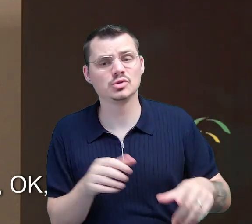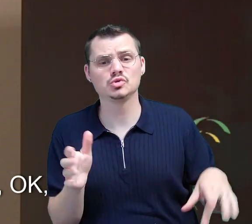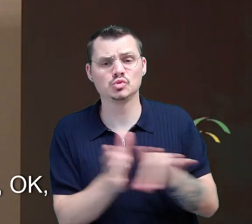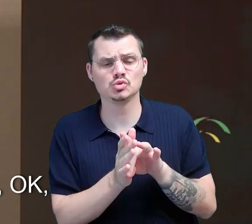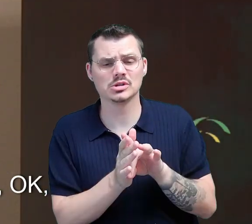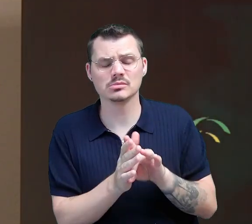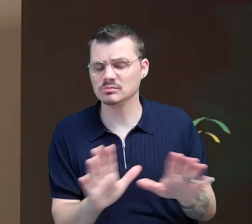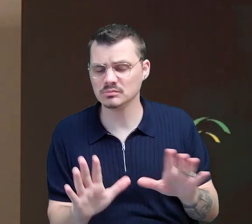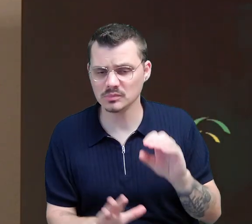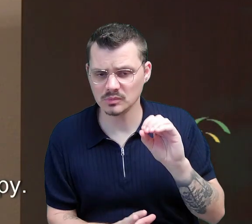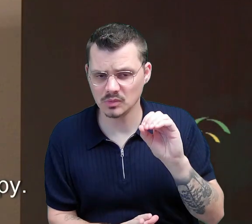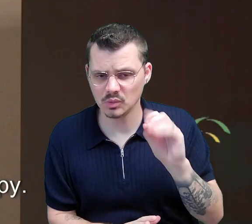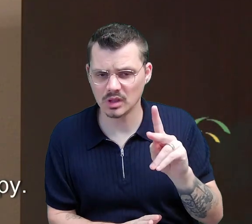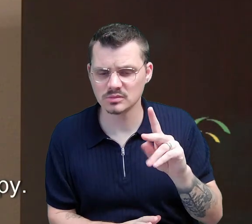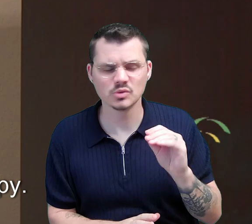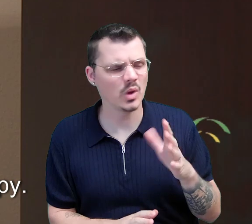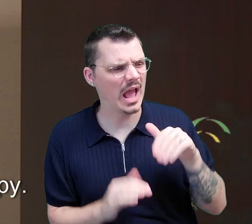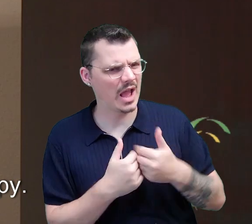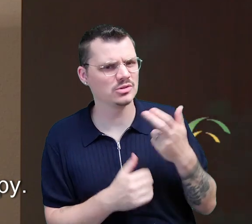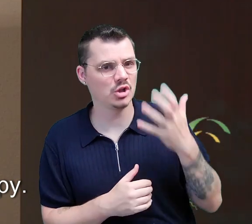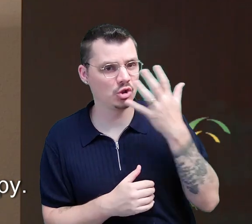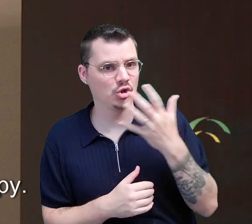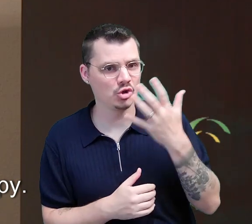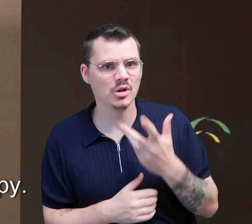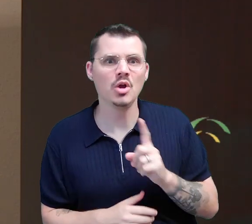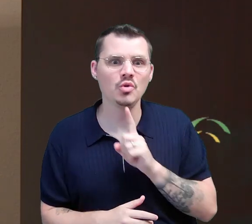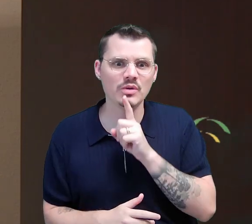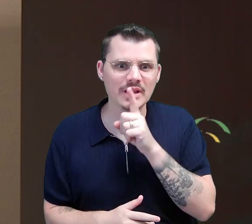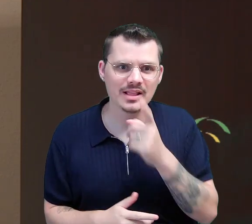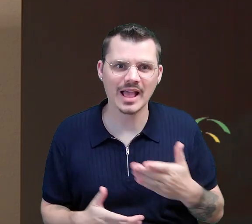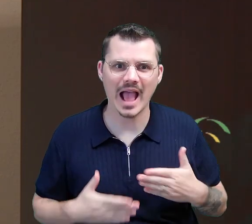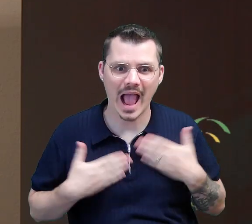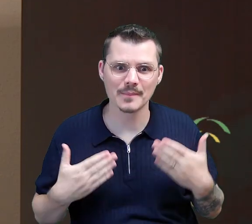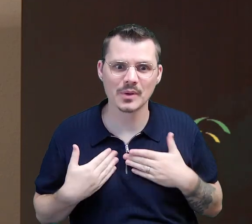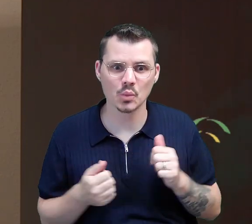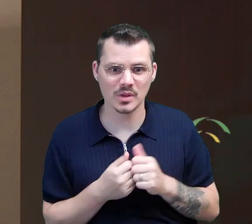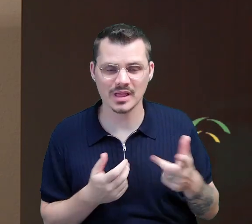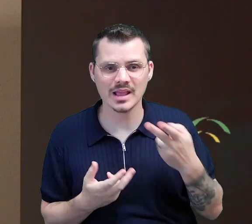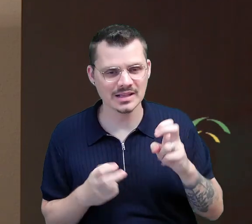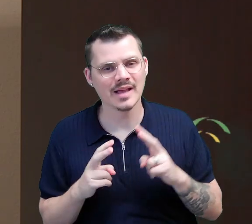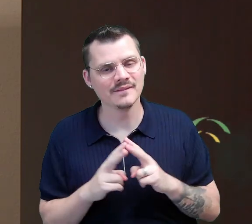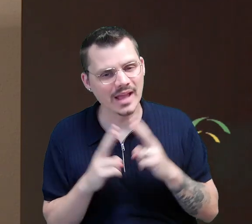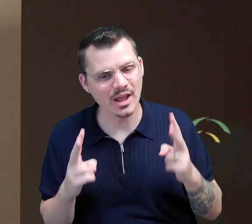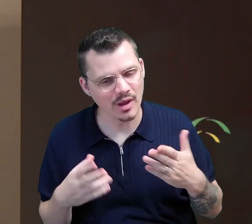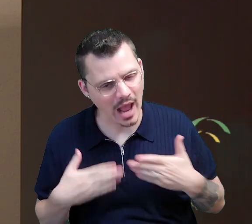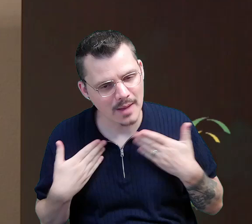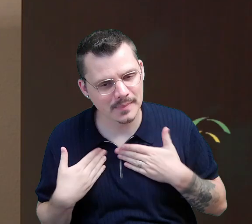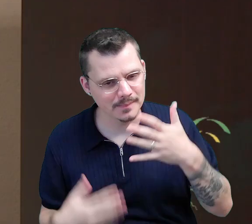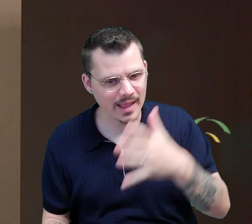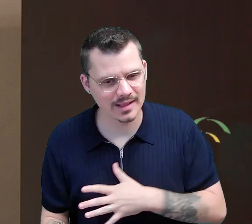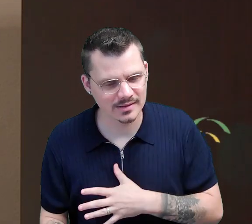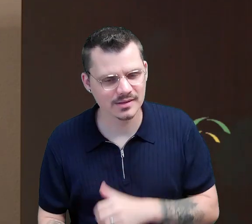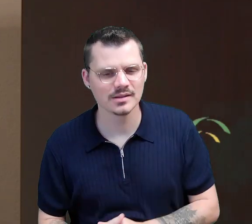choosing, okay. Well, how does he look? Really happy. When this is all going on, he's a very happy